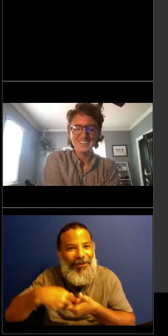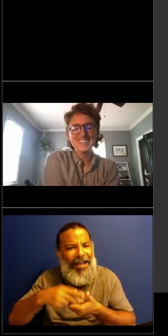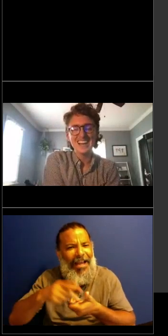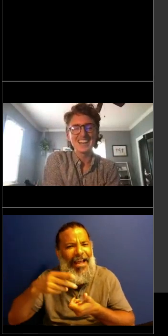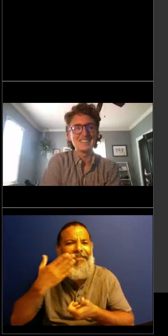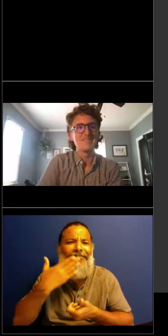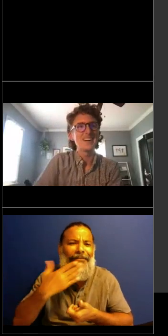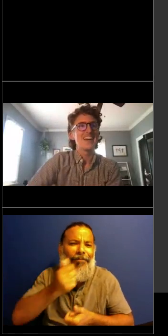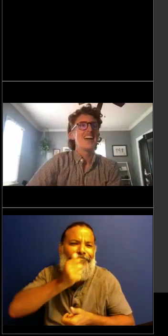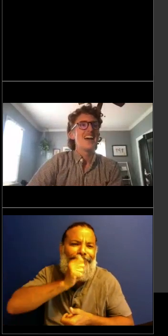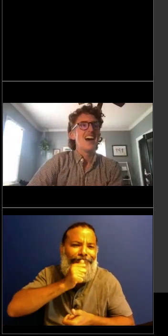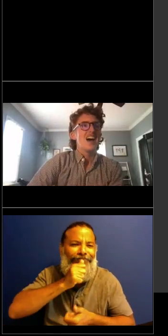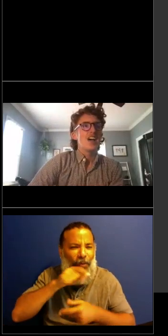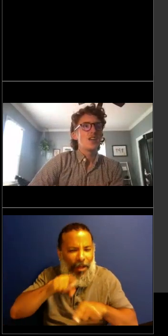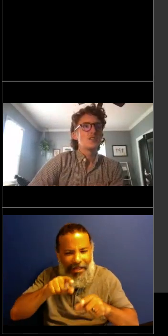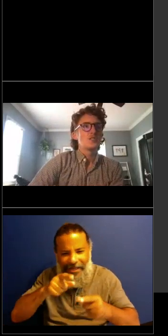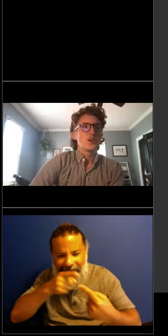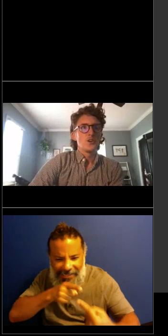that out.